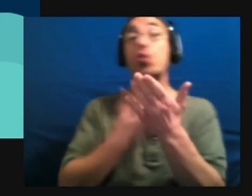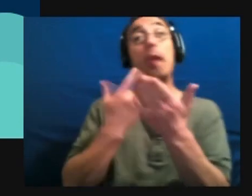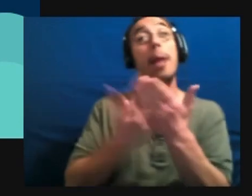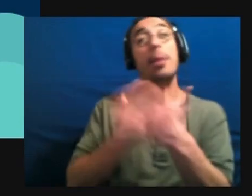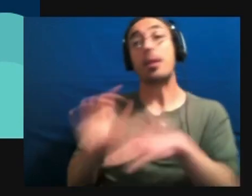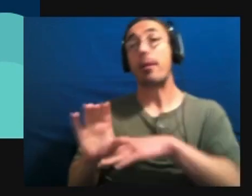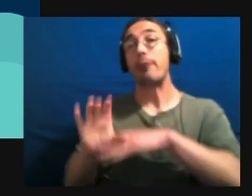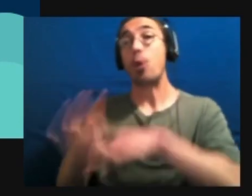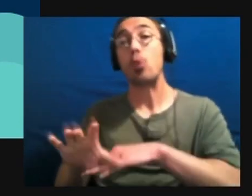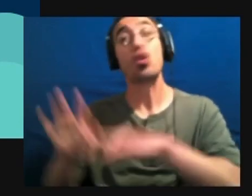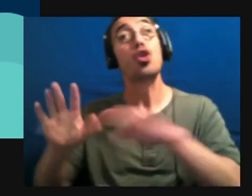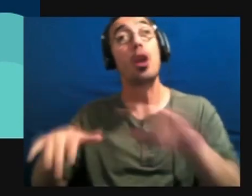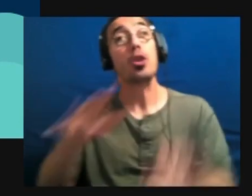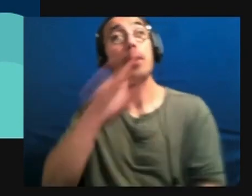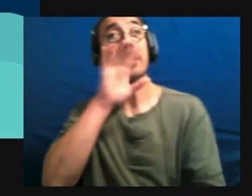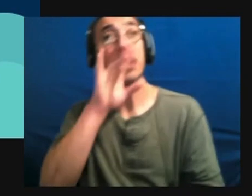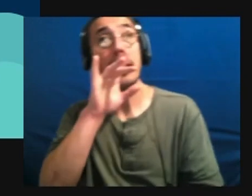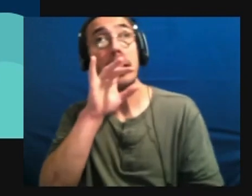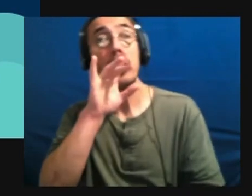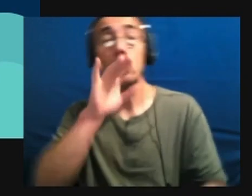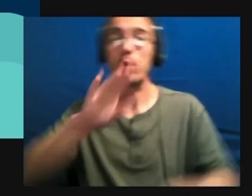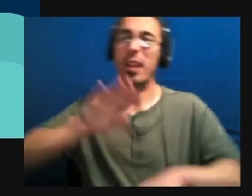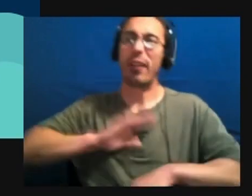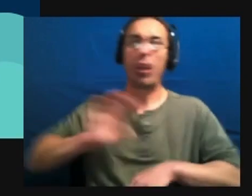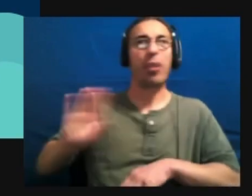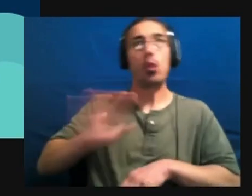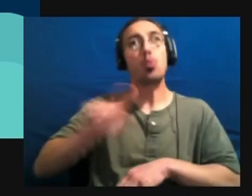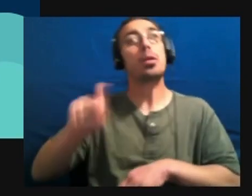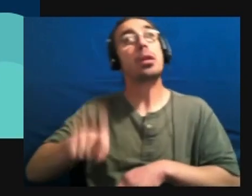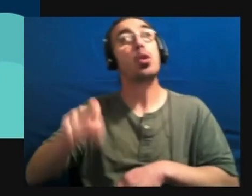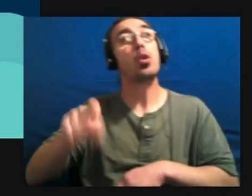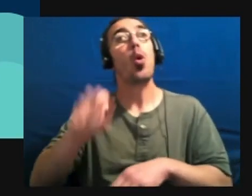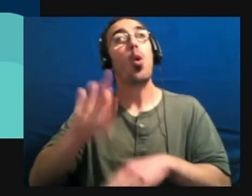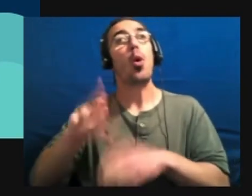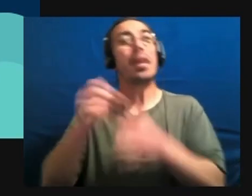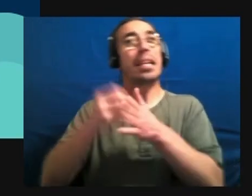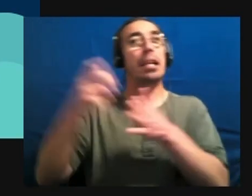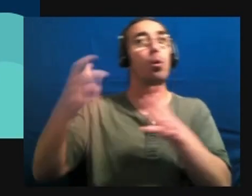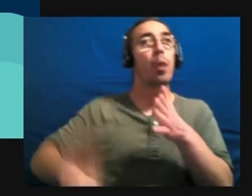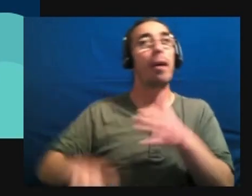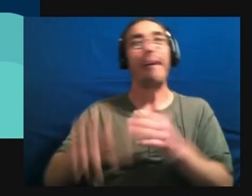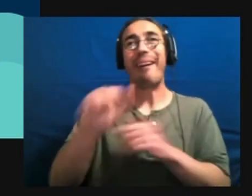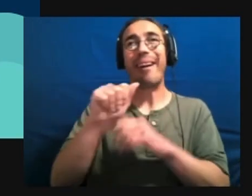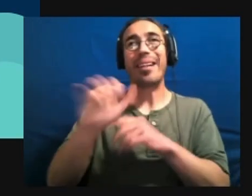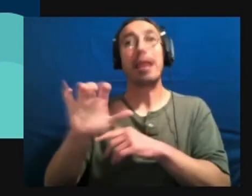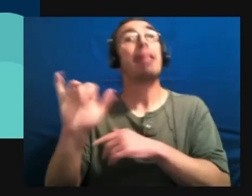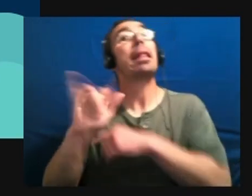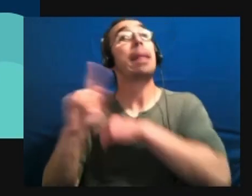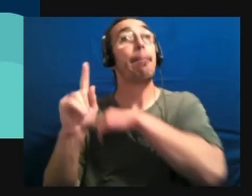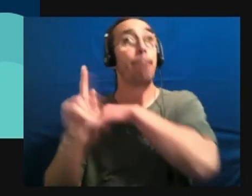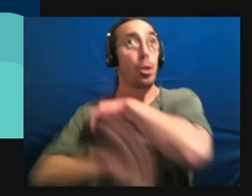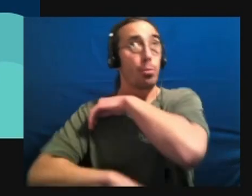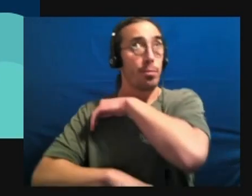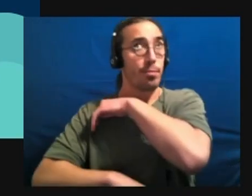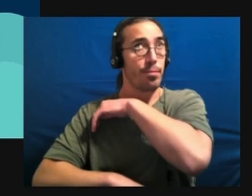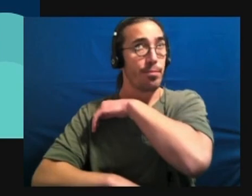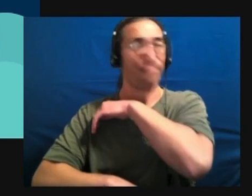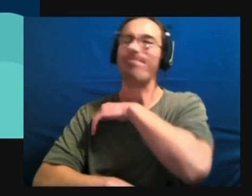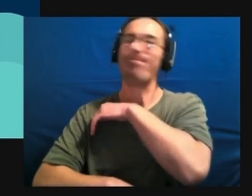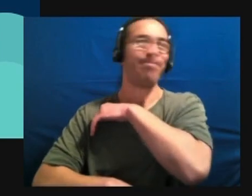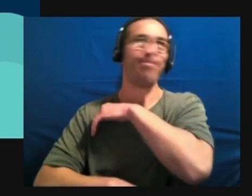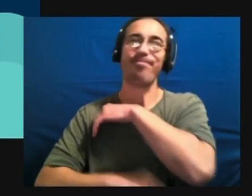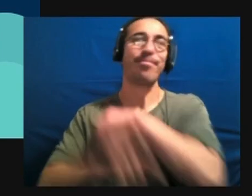get their needs met, or they'll take AAC away like a punishment. That's not